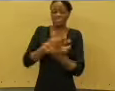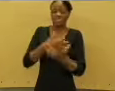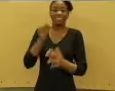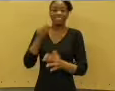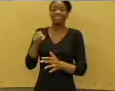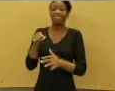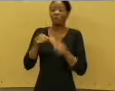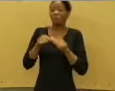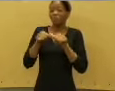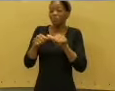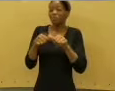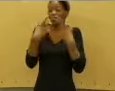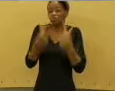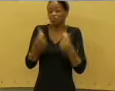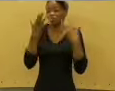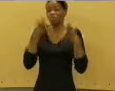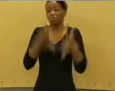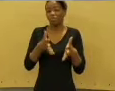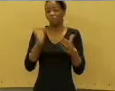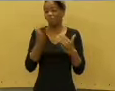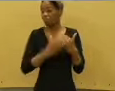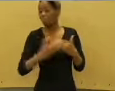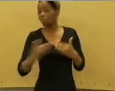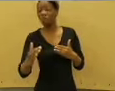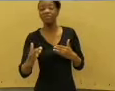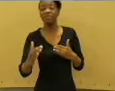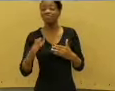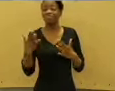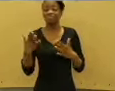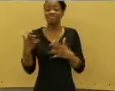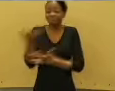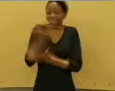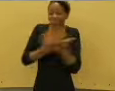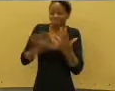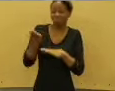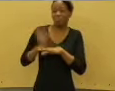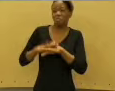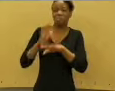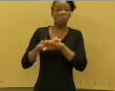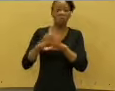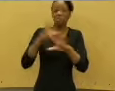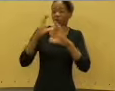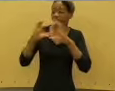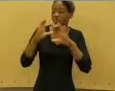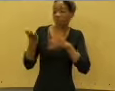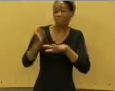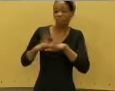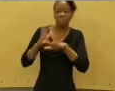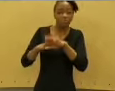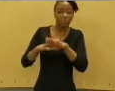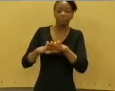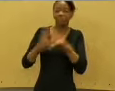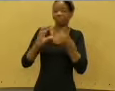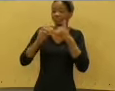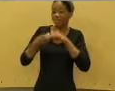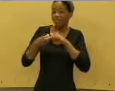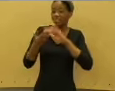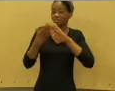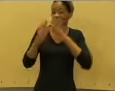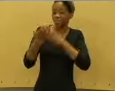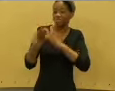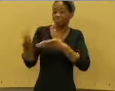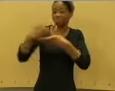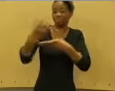they continue going forward, right? And if there's not enough conversation, if there's not enough push from civil society